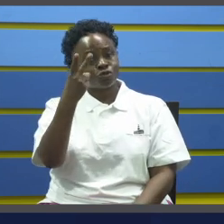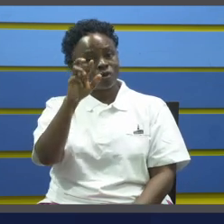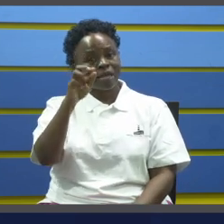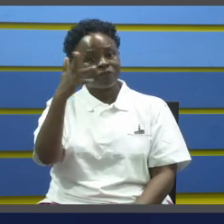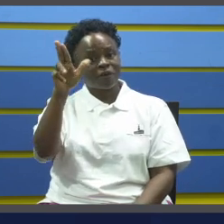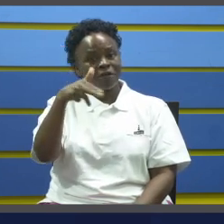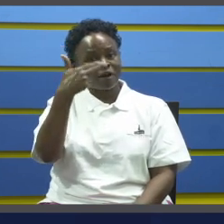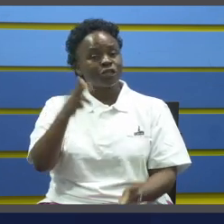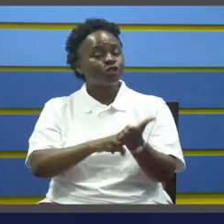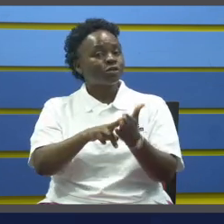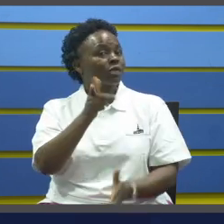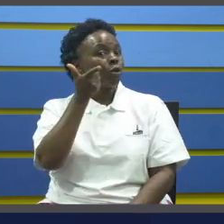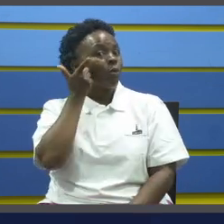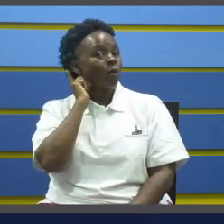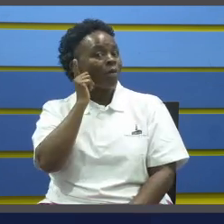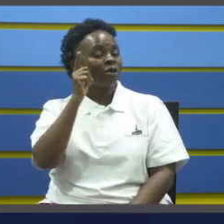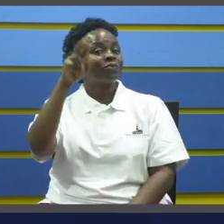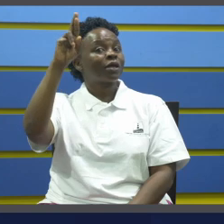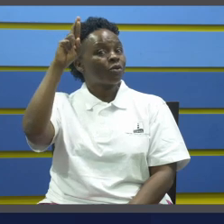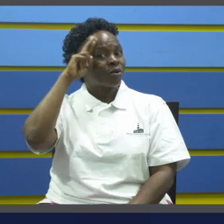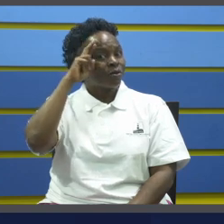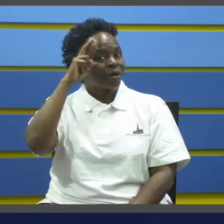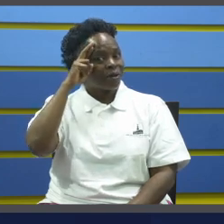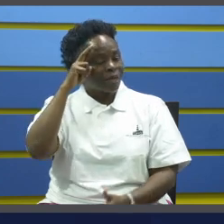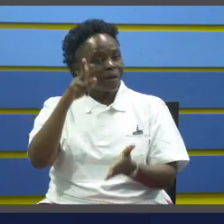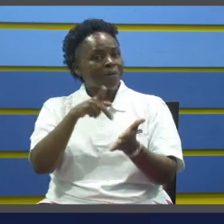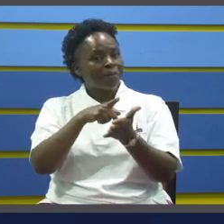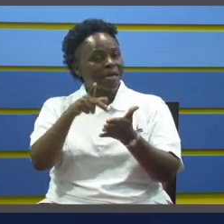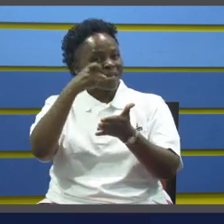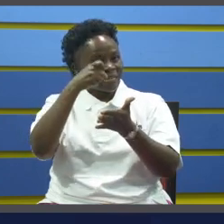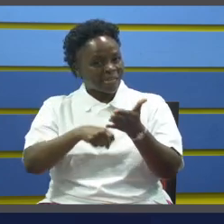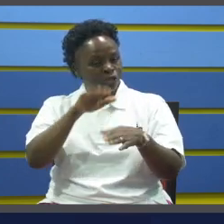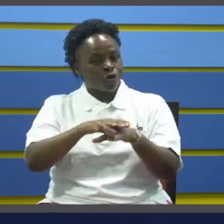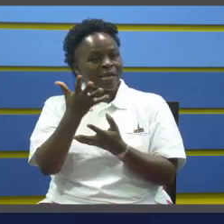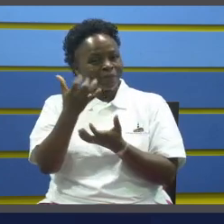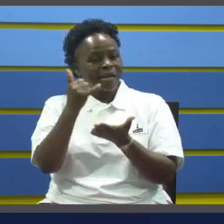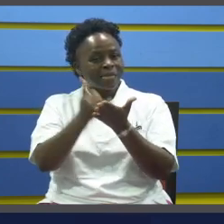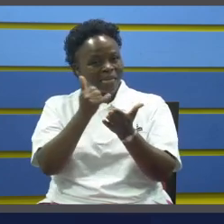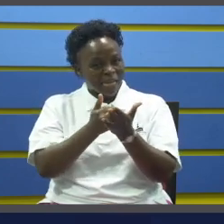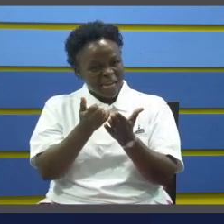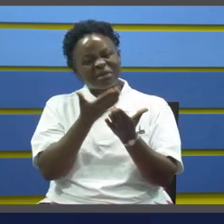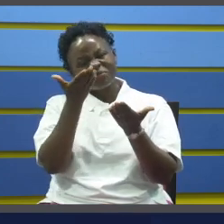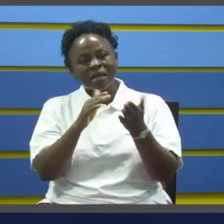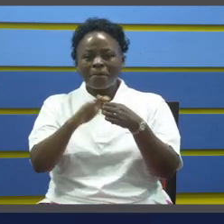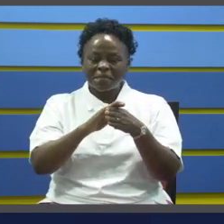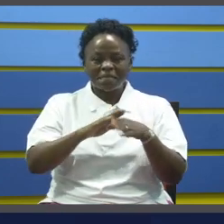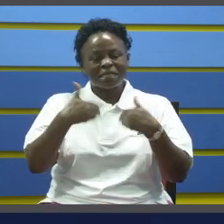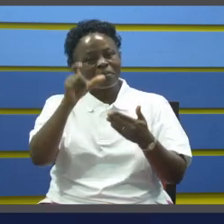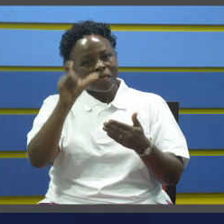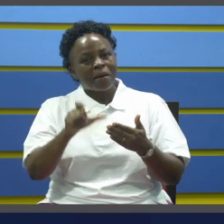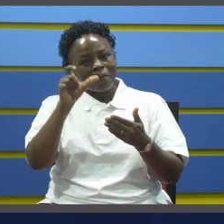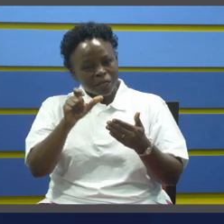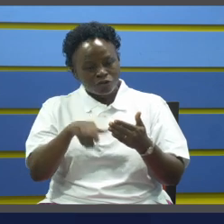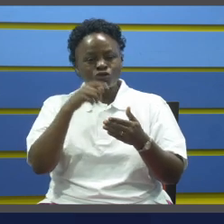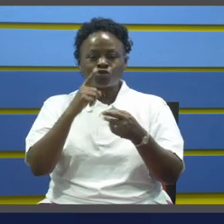*285# on your mobile phone. Remember, a presumptive tax is paid by businesses or persons whose